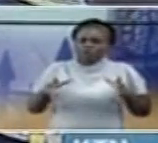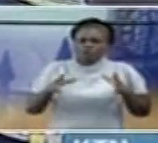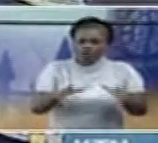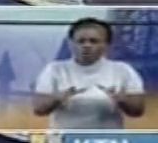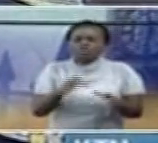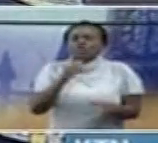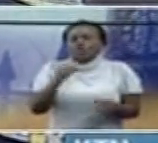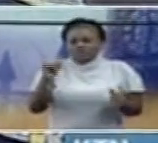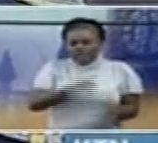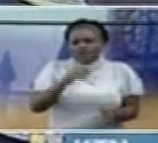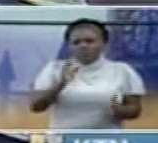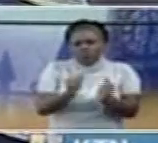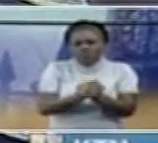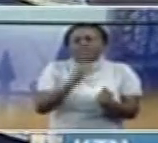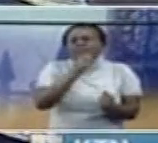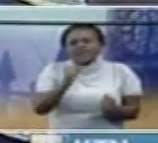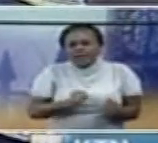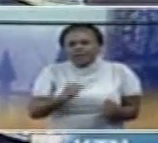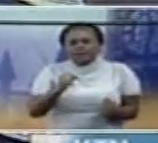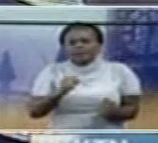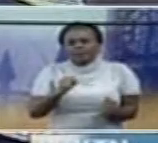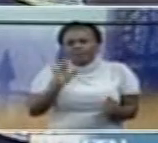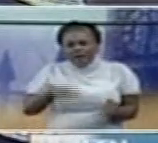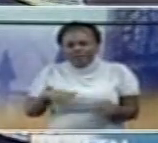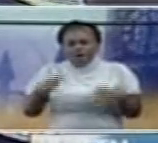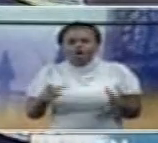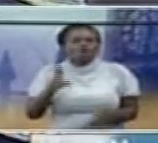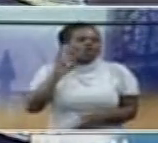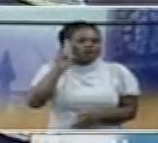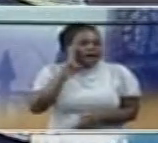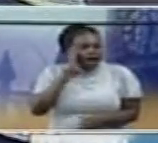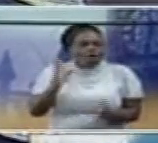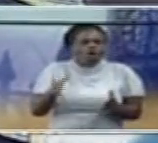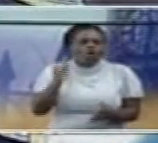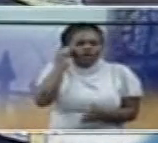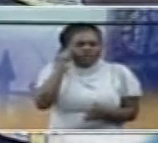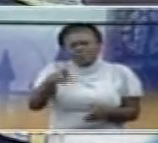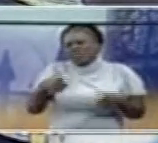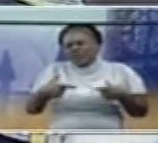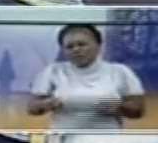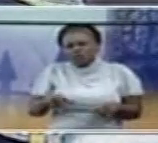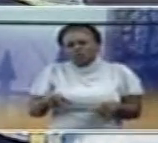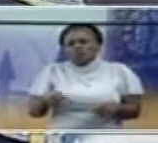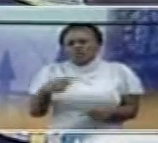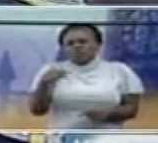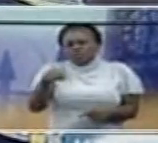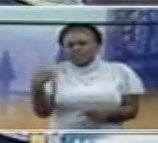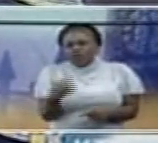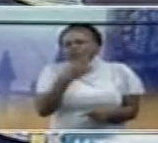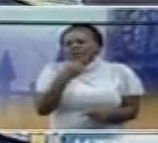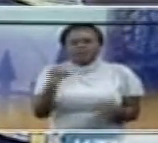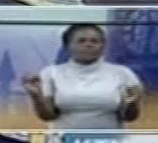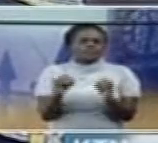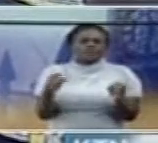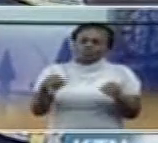with their grandparents or their aunts or their uncles because culture does not allow them to live with their single fathers. So